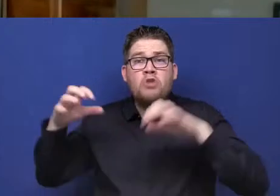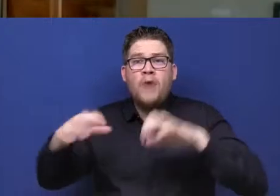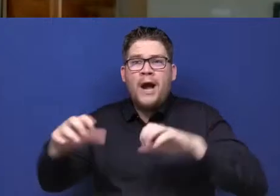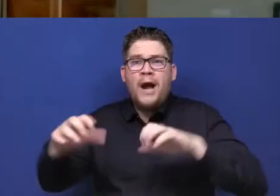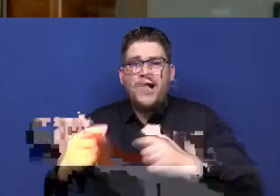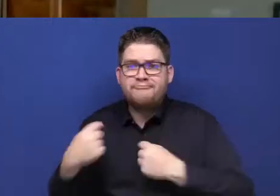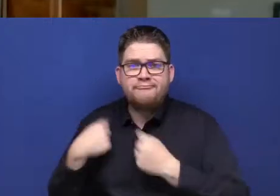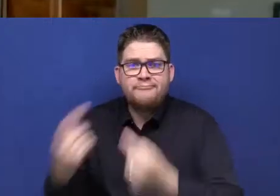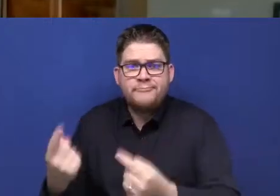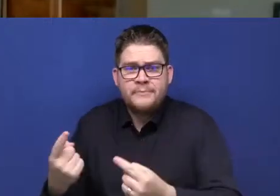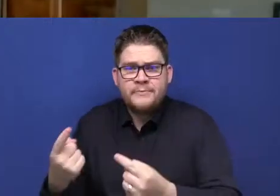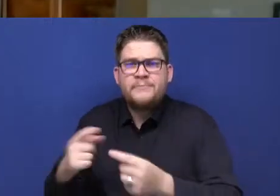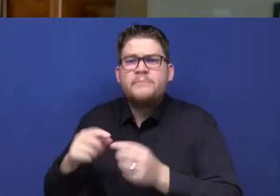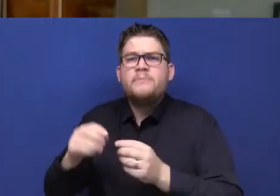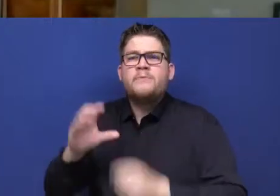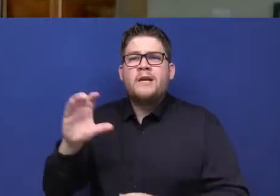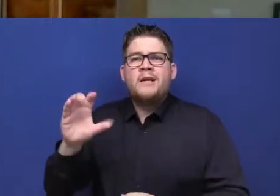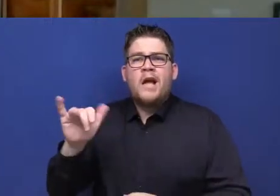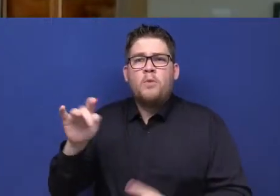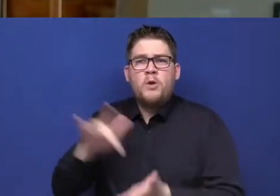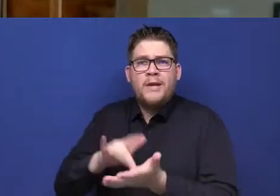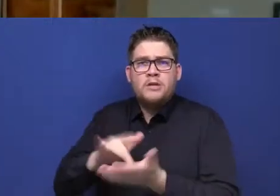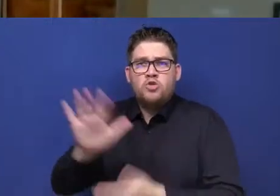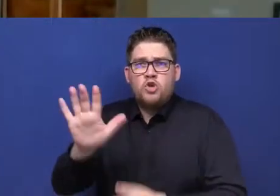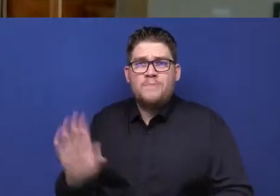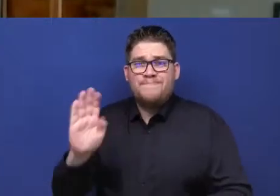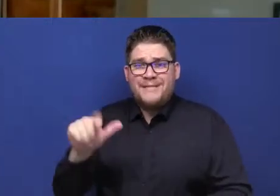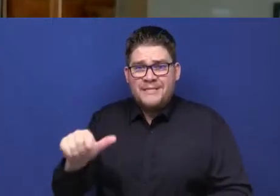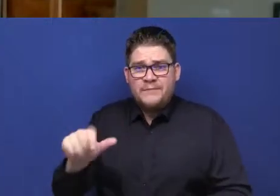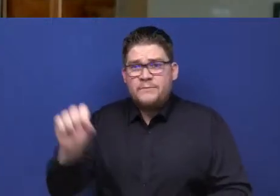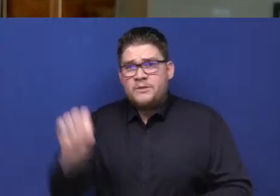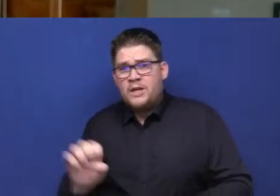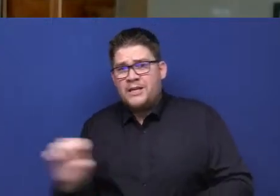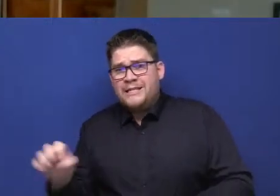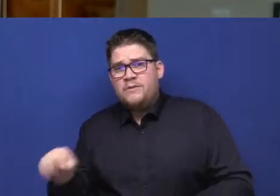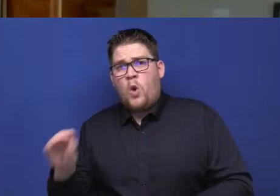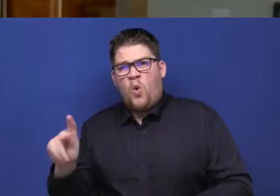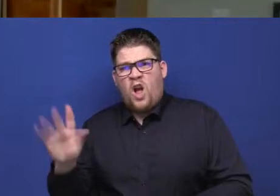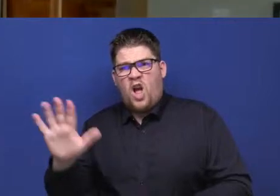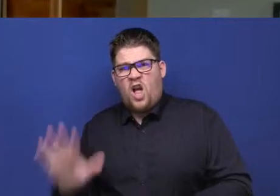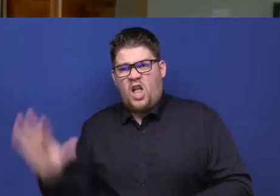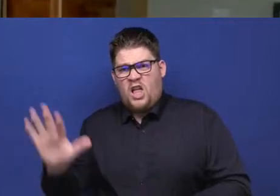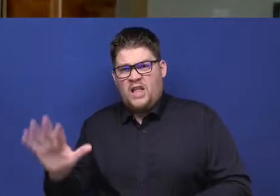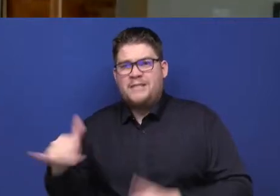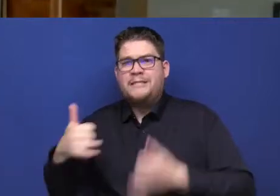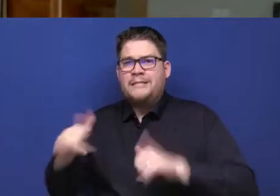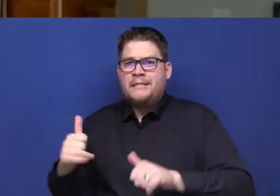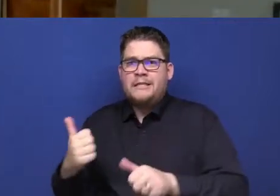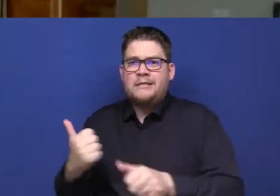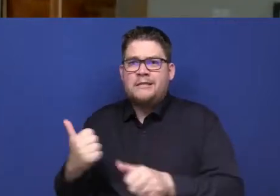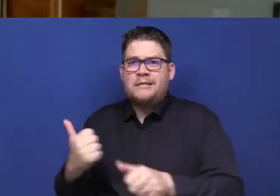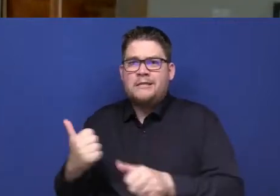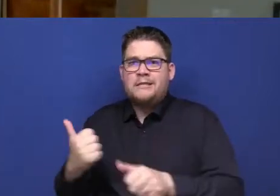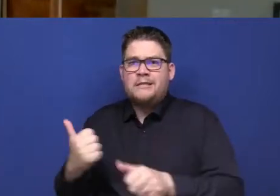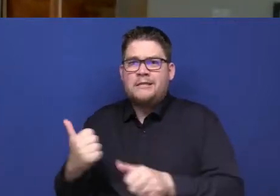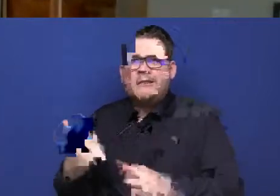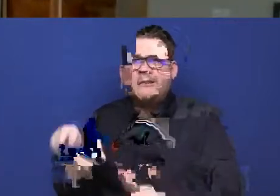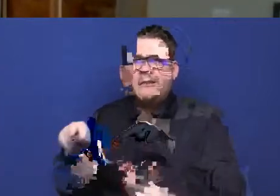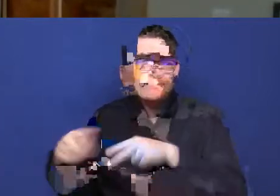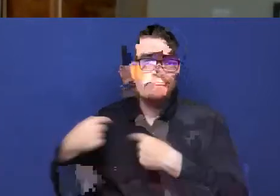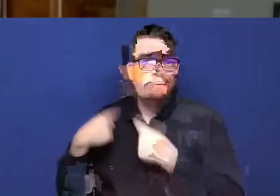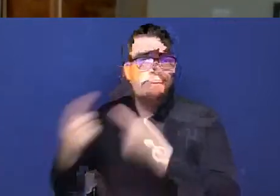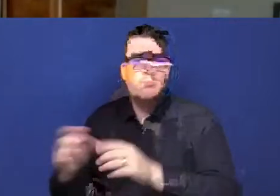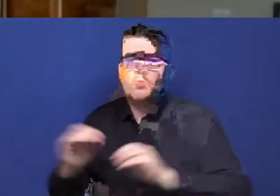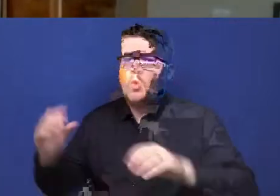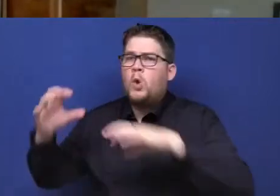We've had a slow rebuild of fuels in terms of drying out the past Wednesday and Thursday,